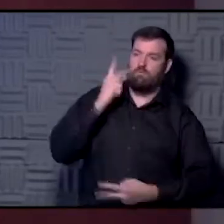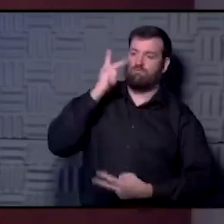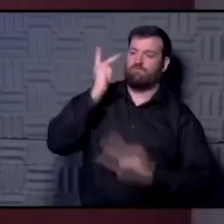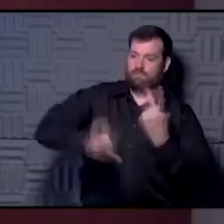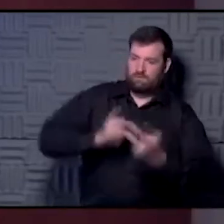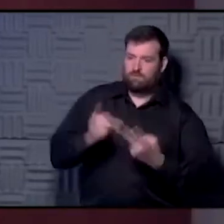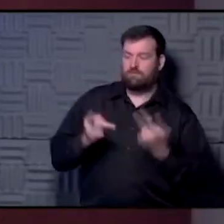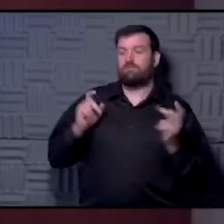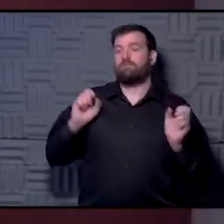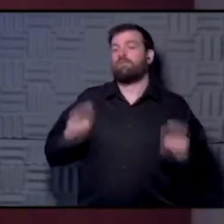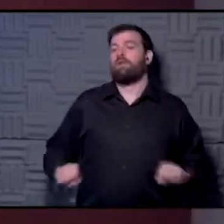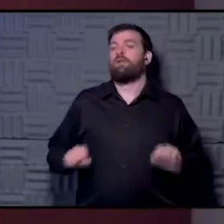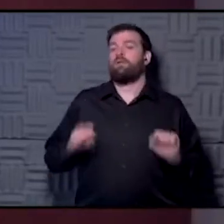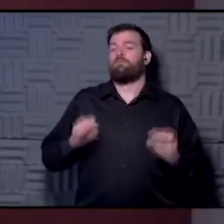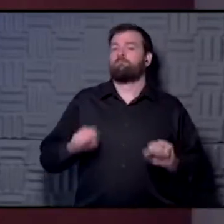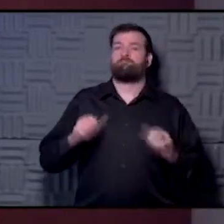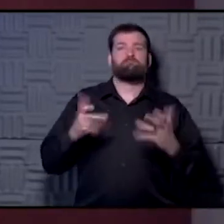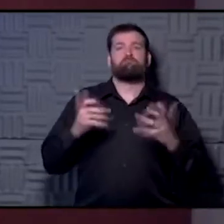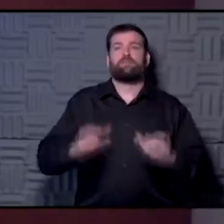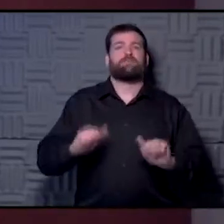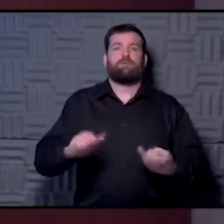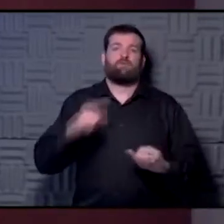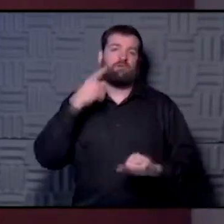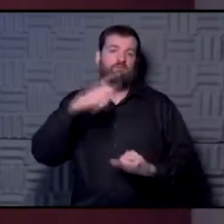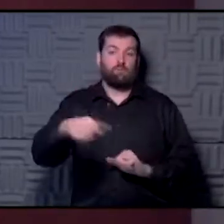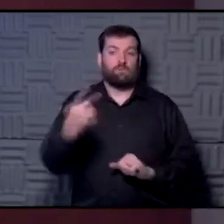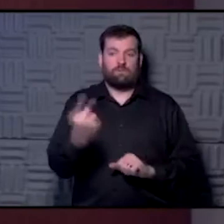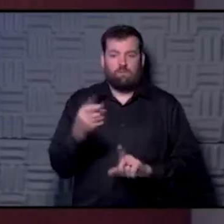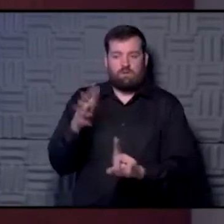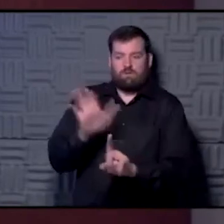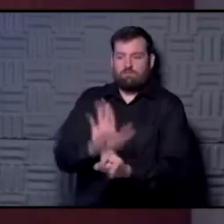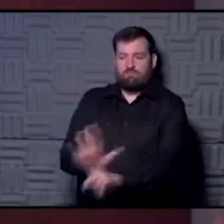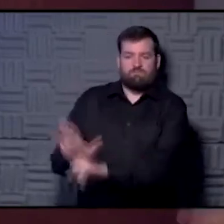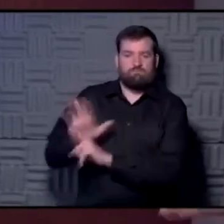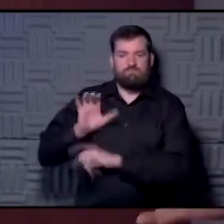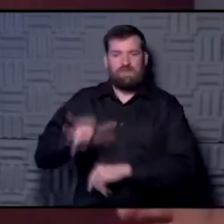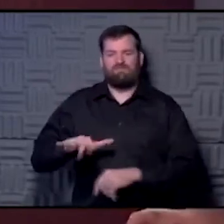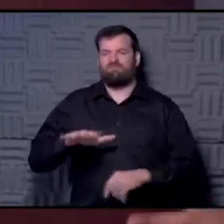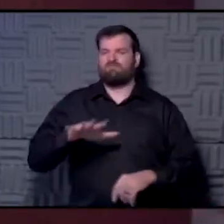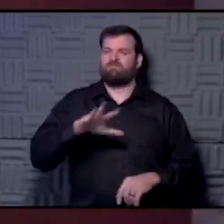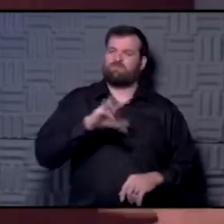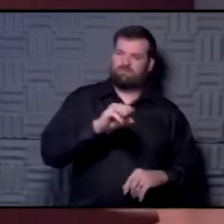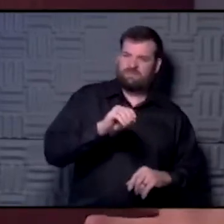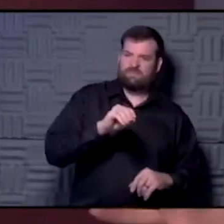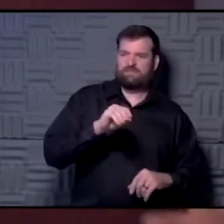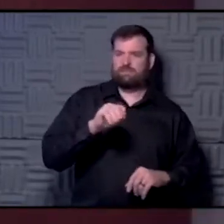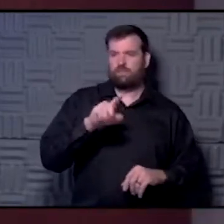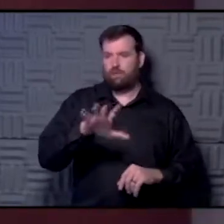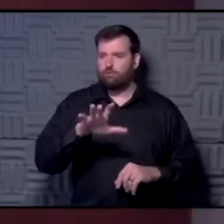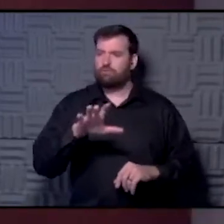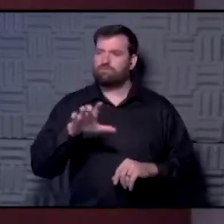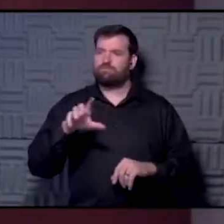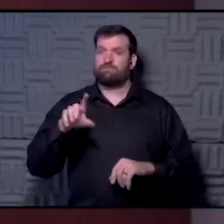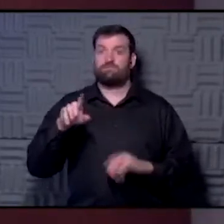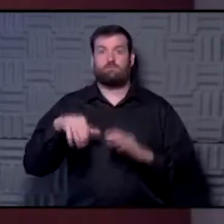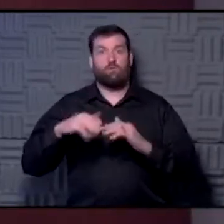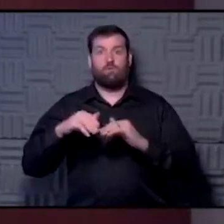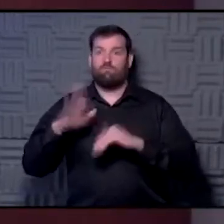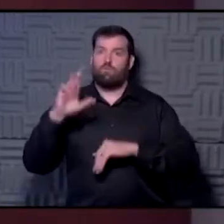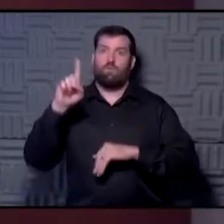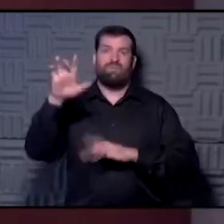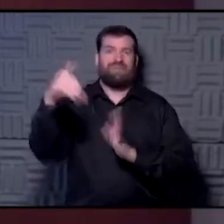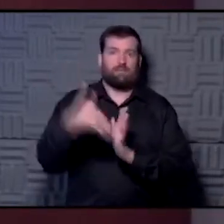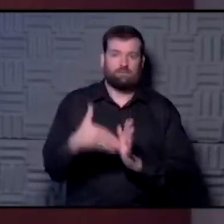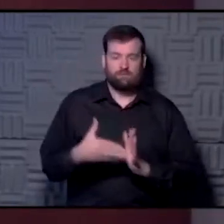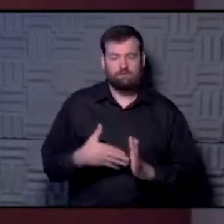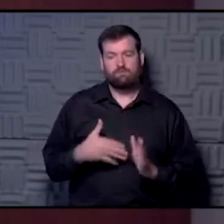that likelihood of somebody within that 50, 100, 150, all the way up to over 1,000, the